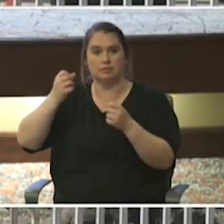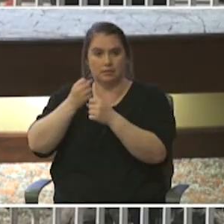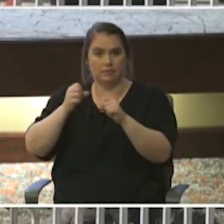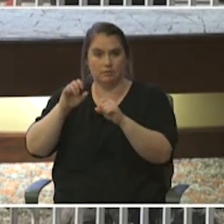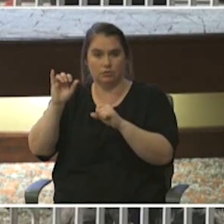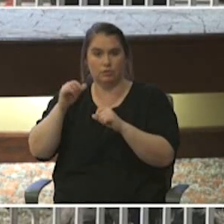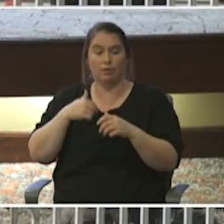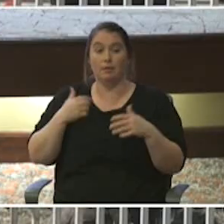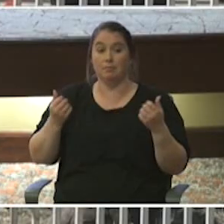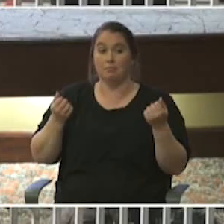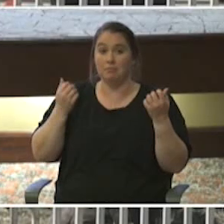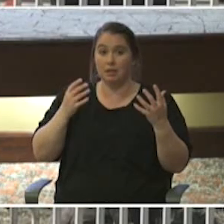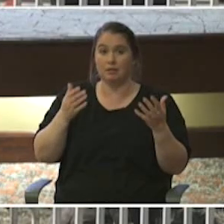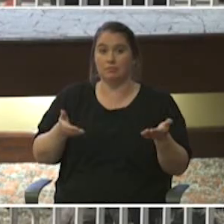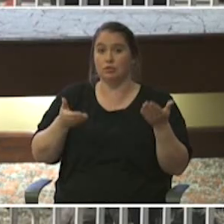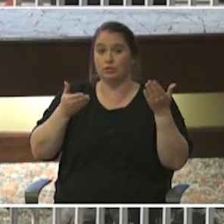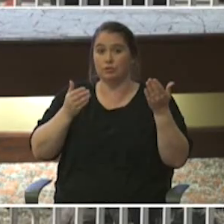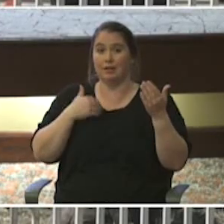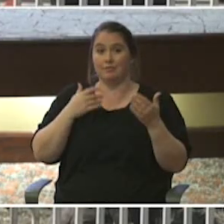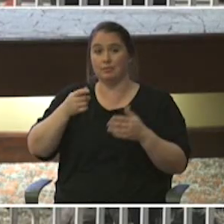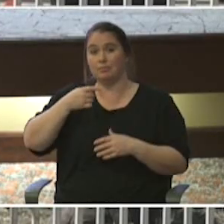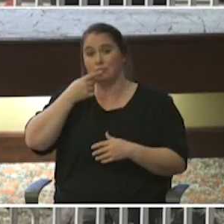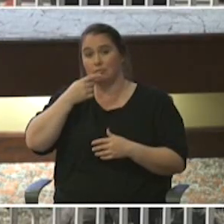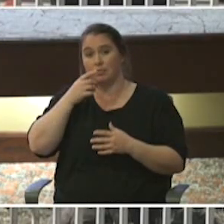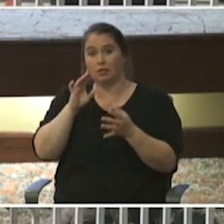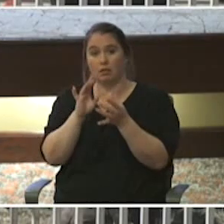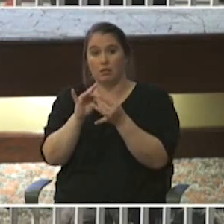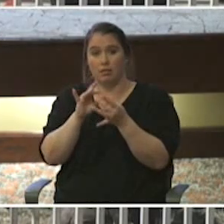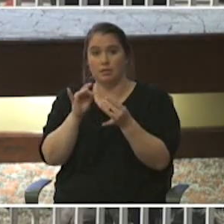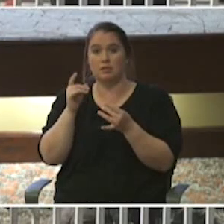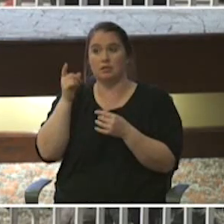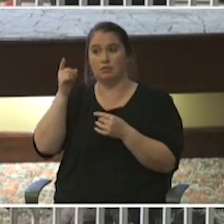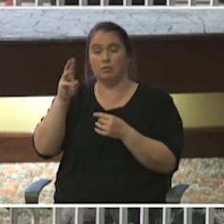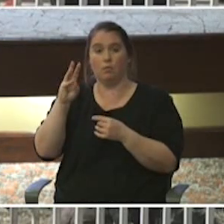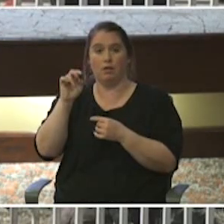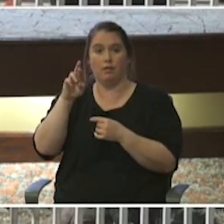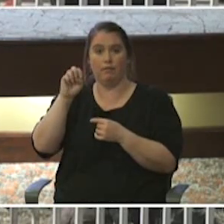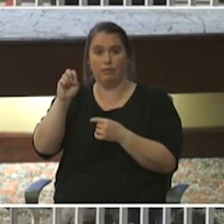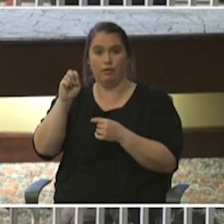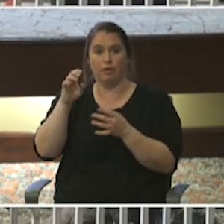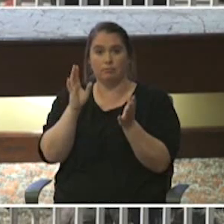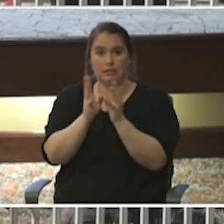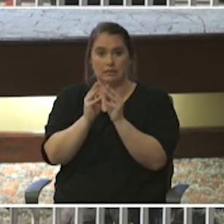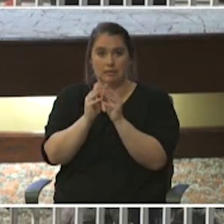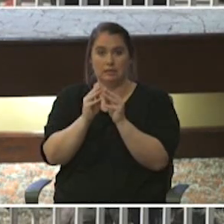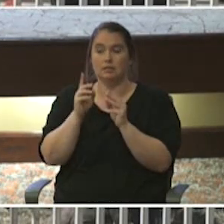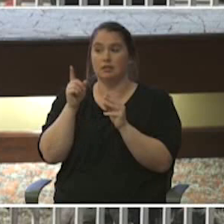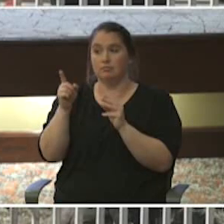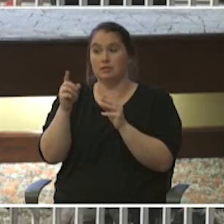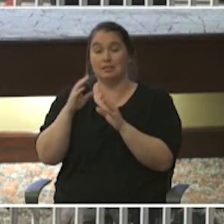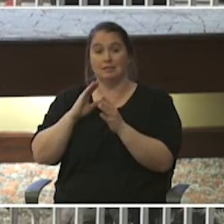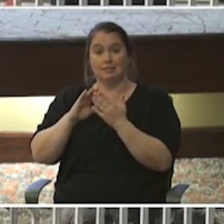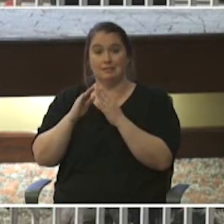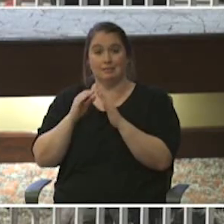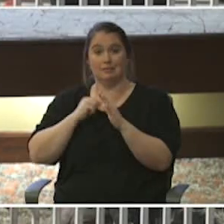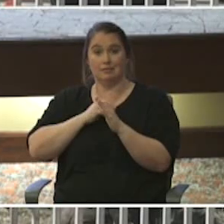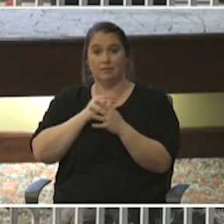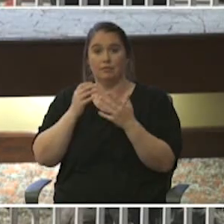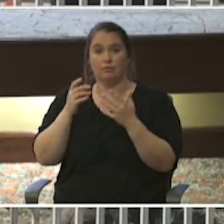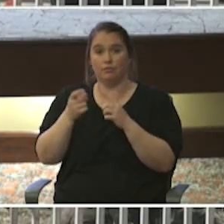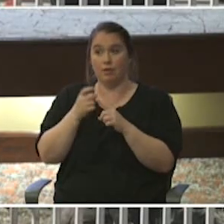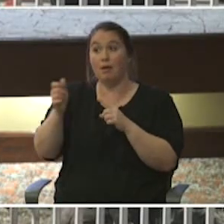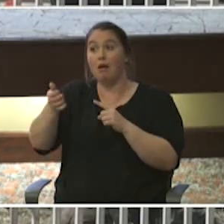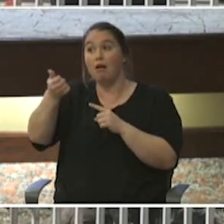coverage, petitions. We had some public comment at the Animal Welfare Board meetings. City staff time was diverted from other important projects